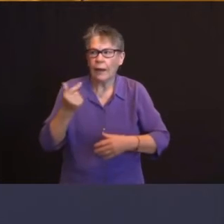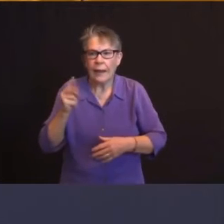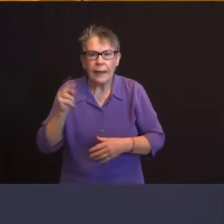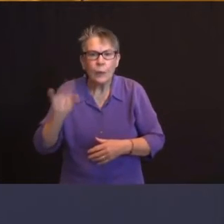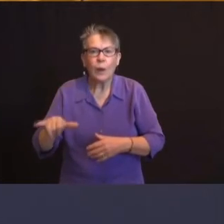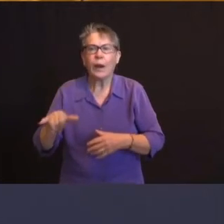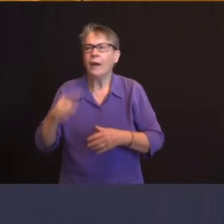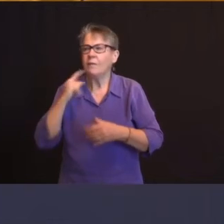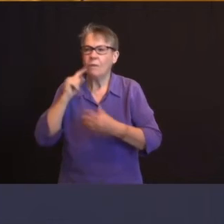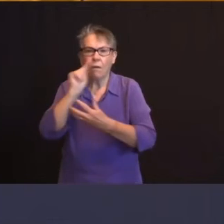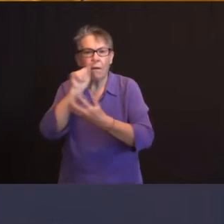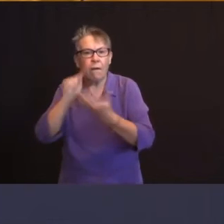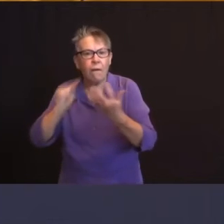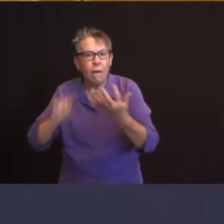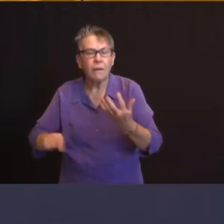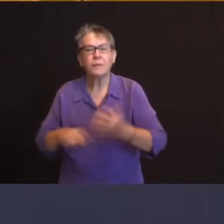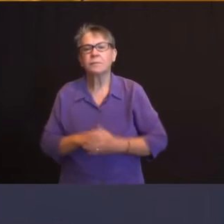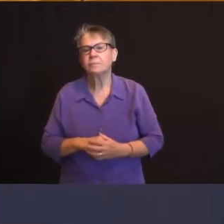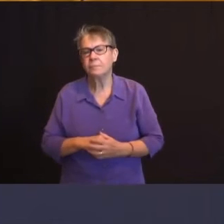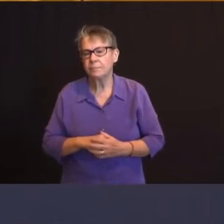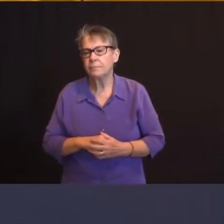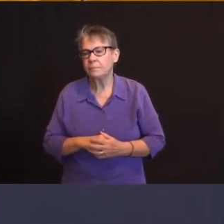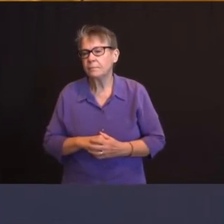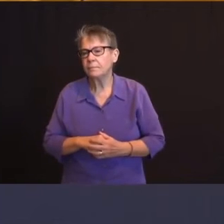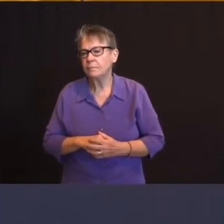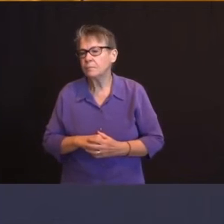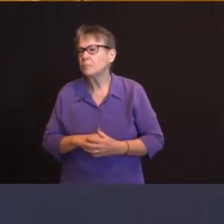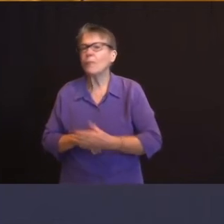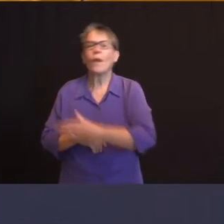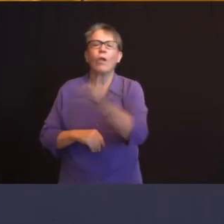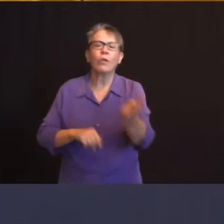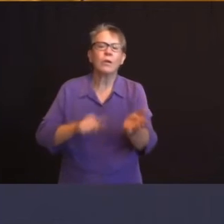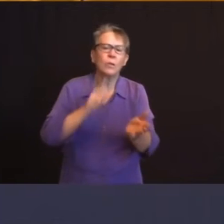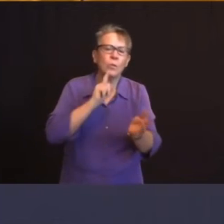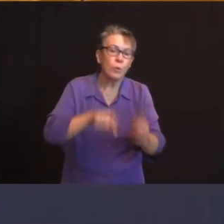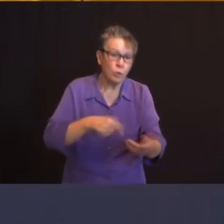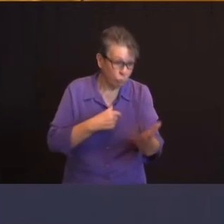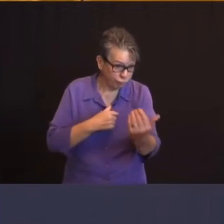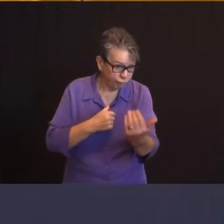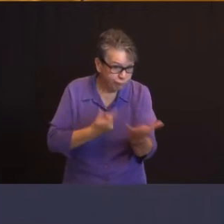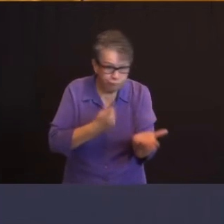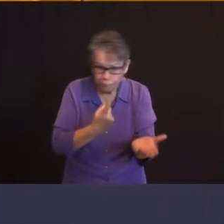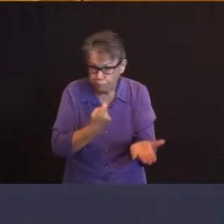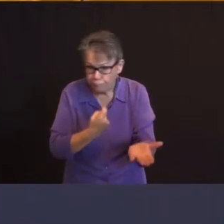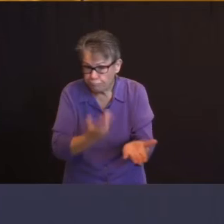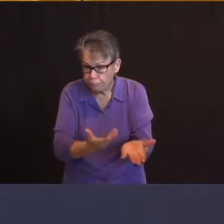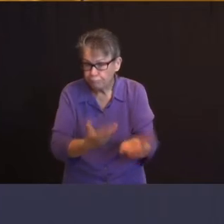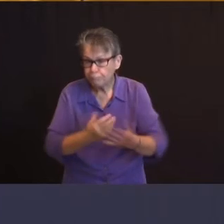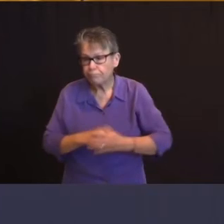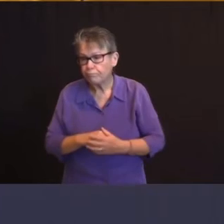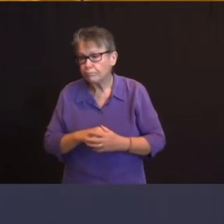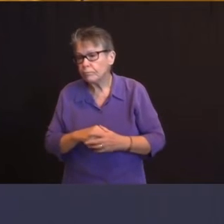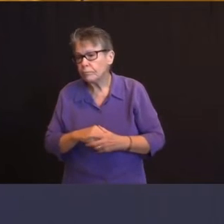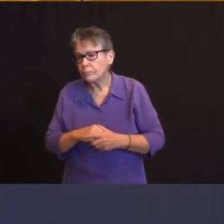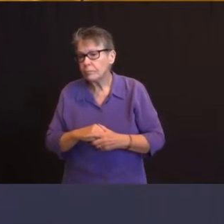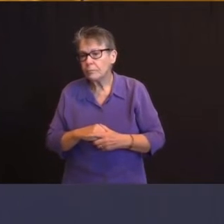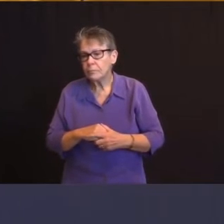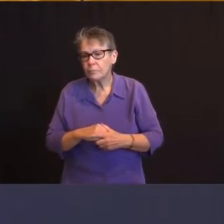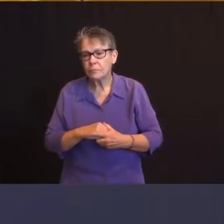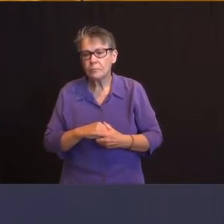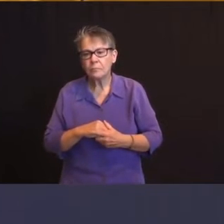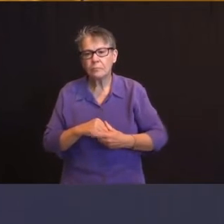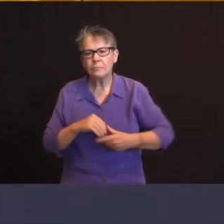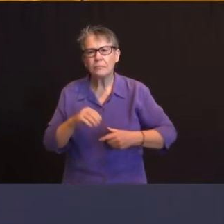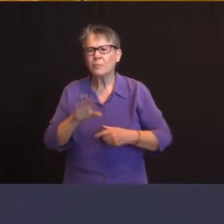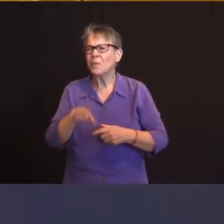afternoon. Hi, Governor. On the 74% noncompliance rate for